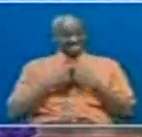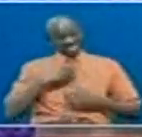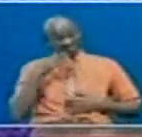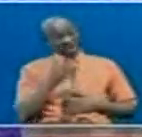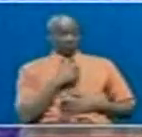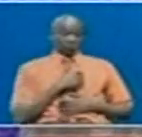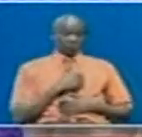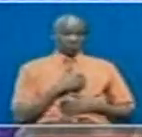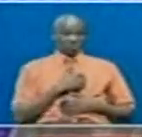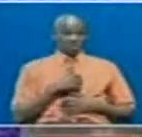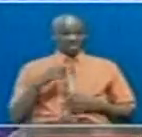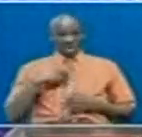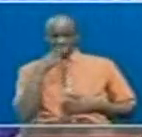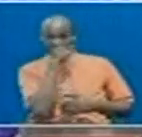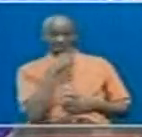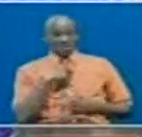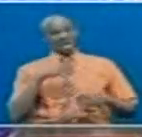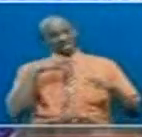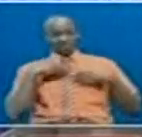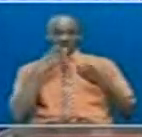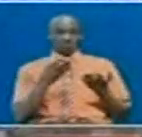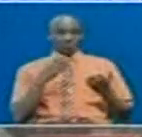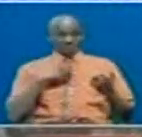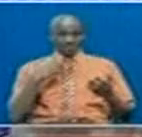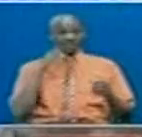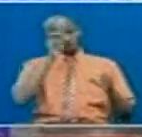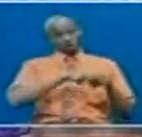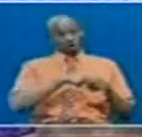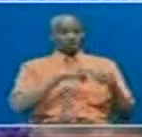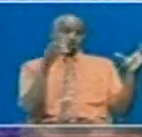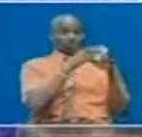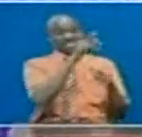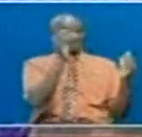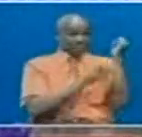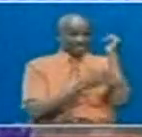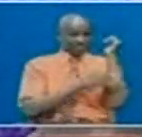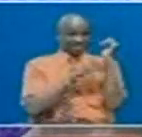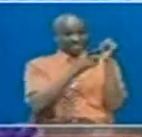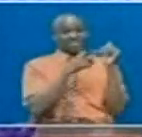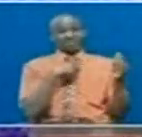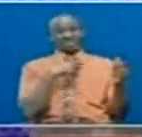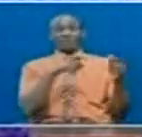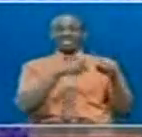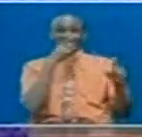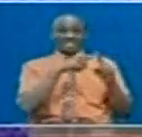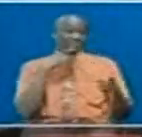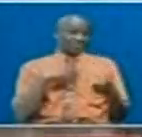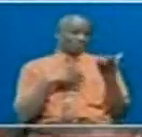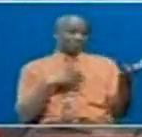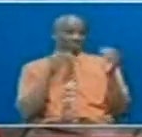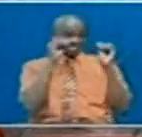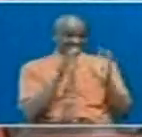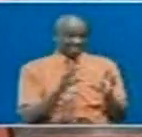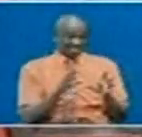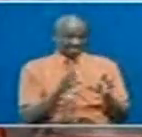that there is some sort of justification to go join an outfit that wants to shoot innocent teachers, right? Because